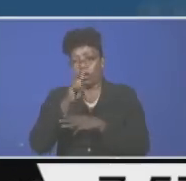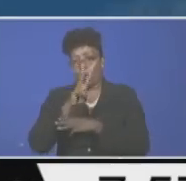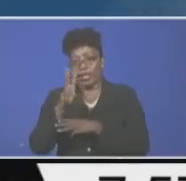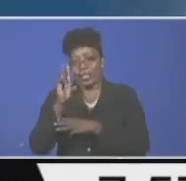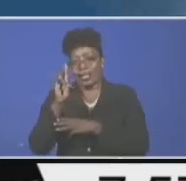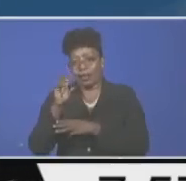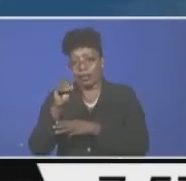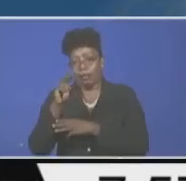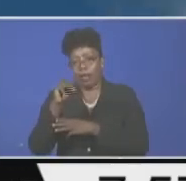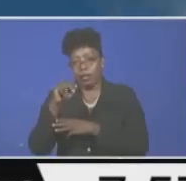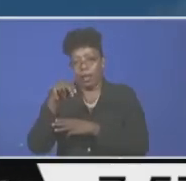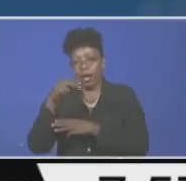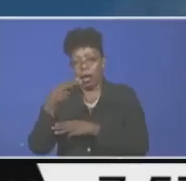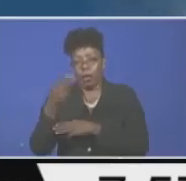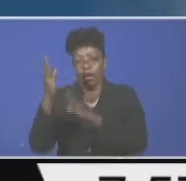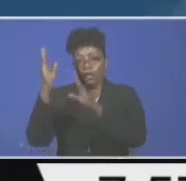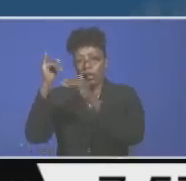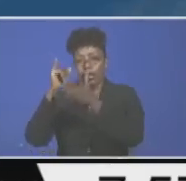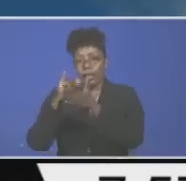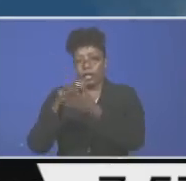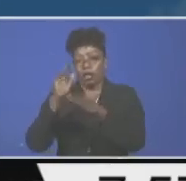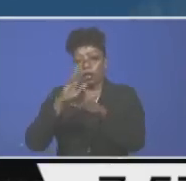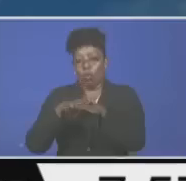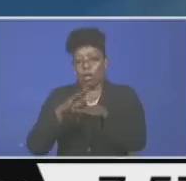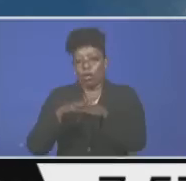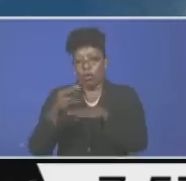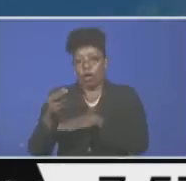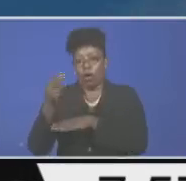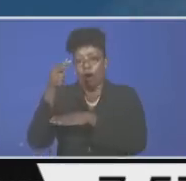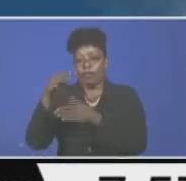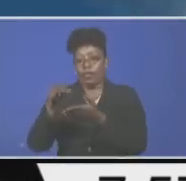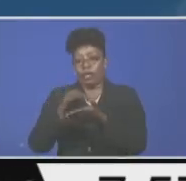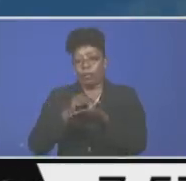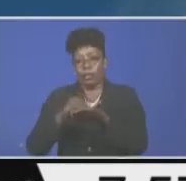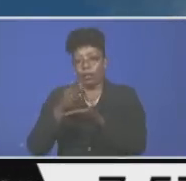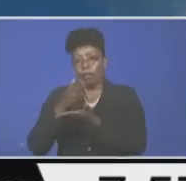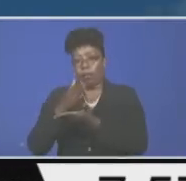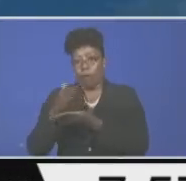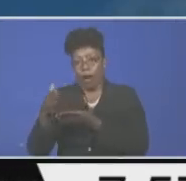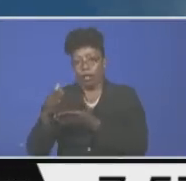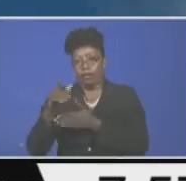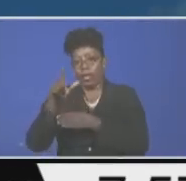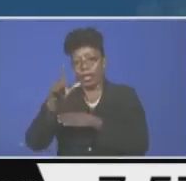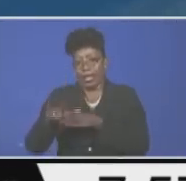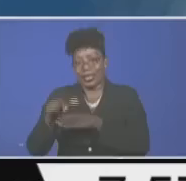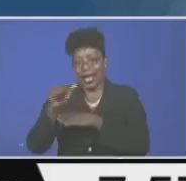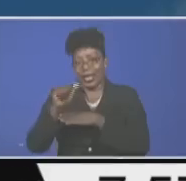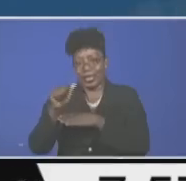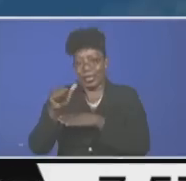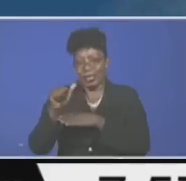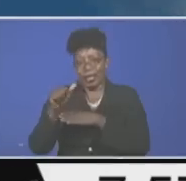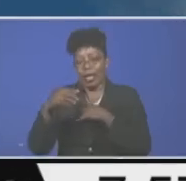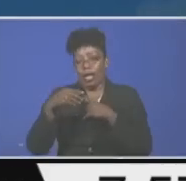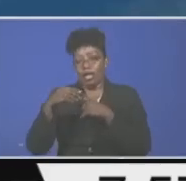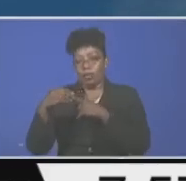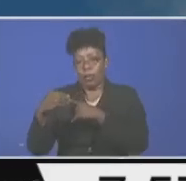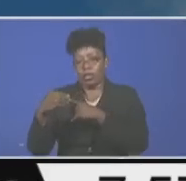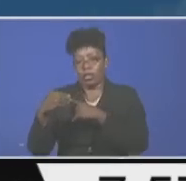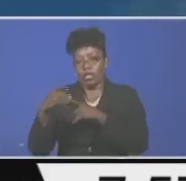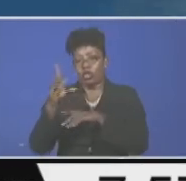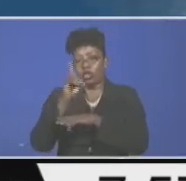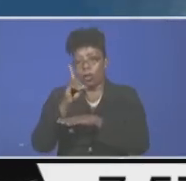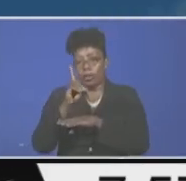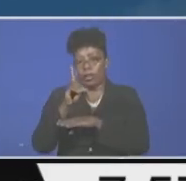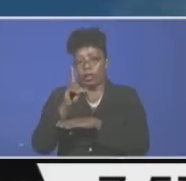miles per hour, and we anticipate that warnings would go up for the middle portion of the Lesser Antilles later on tonight, in particularly